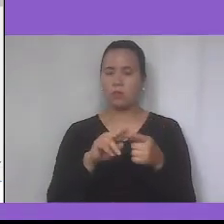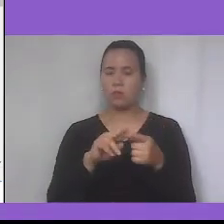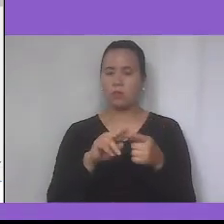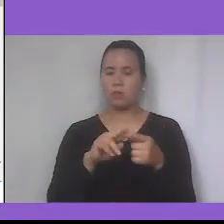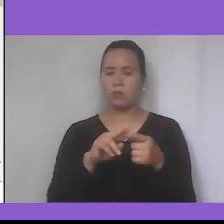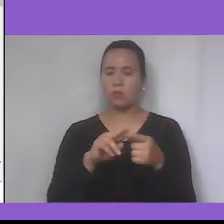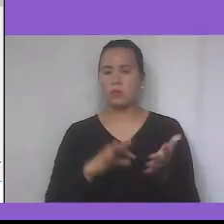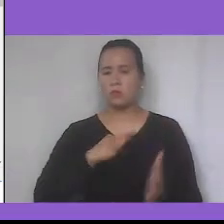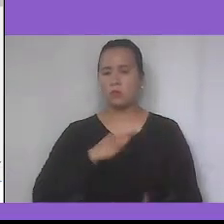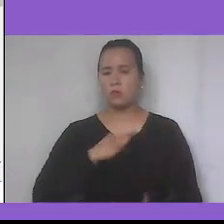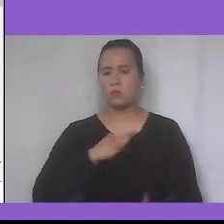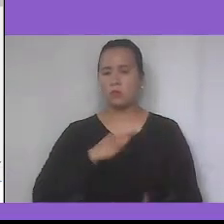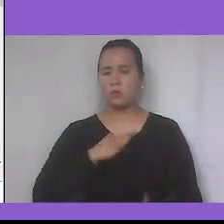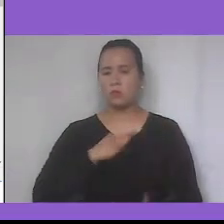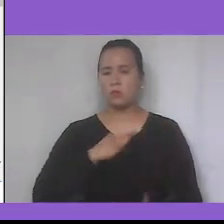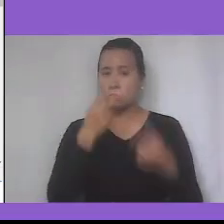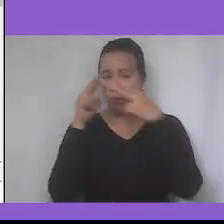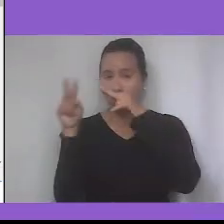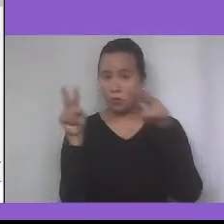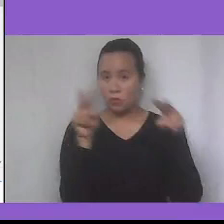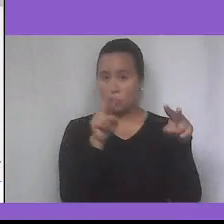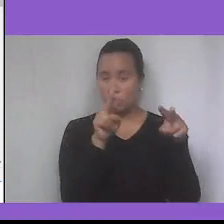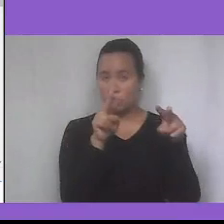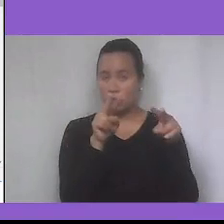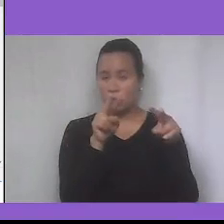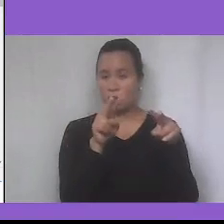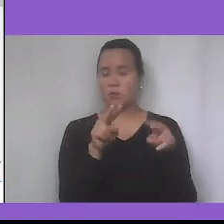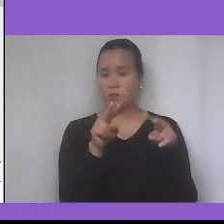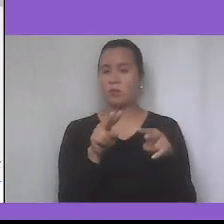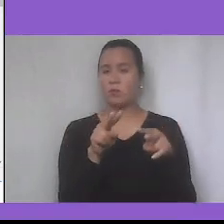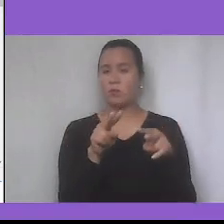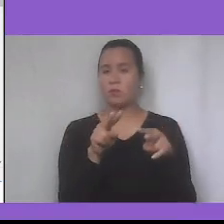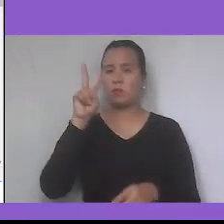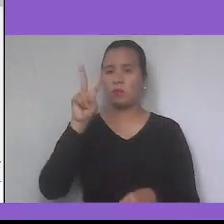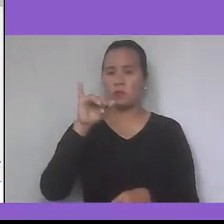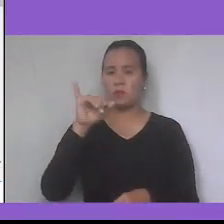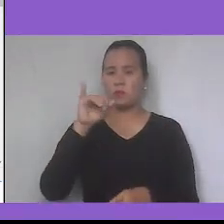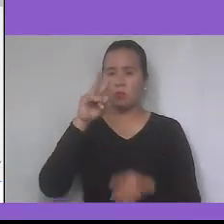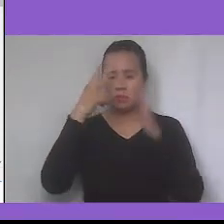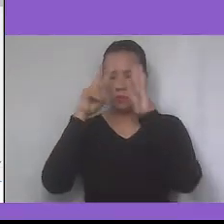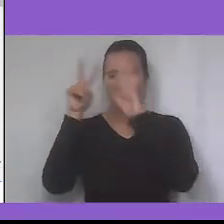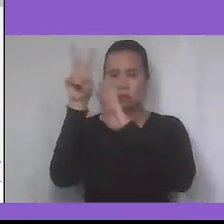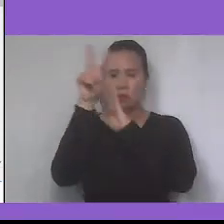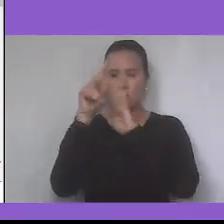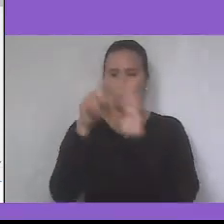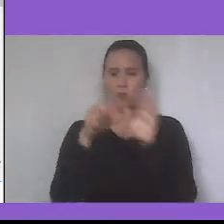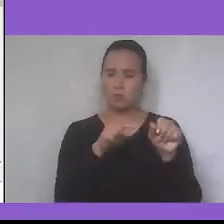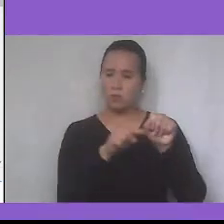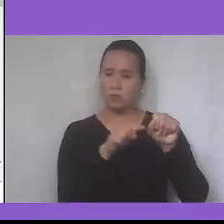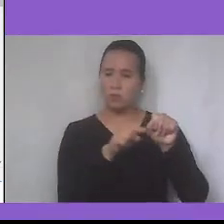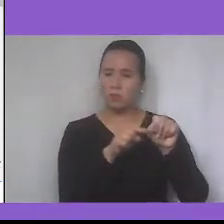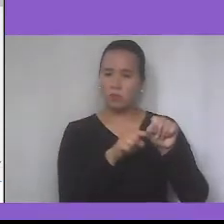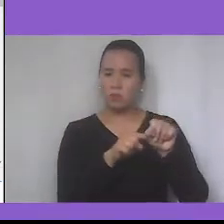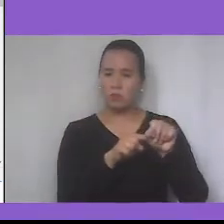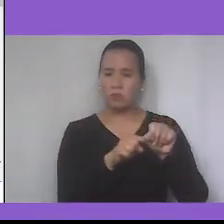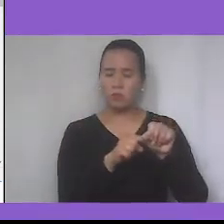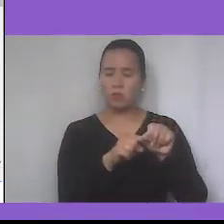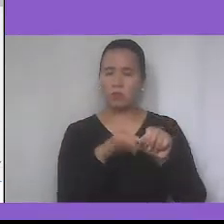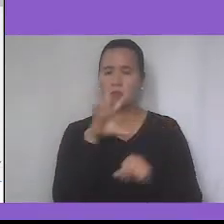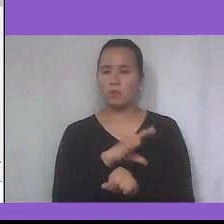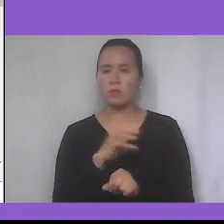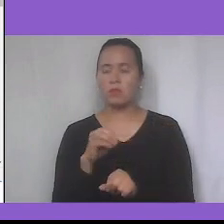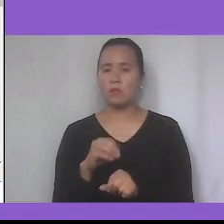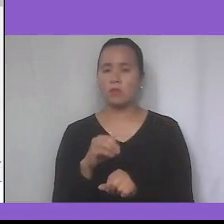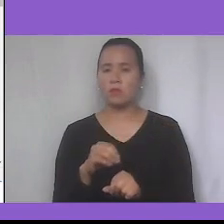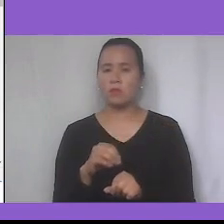and also some formality. So let us check our document here. So we see here, click to view suggestion. So we can